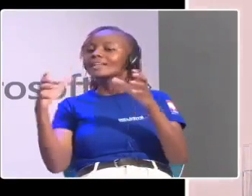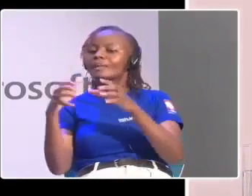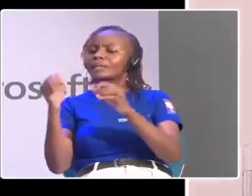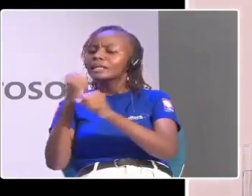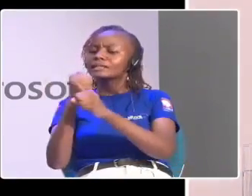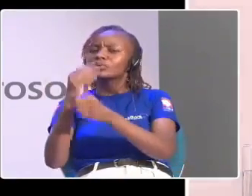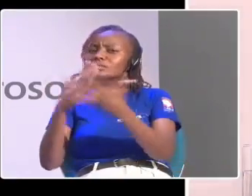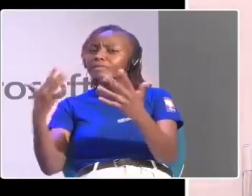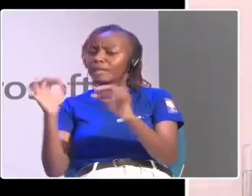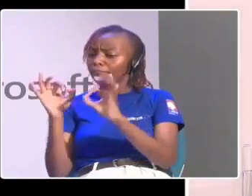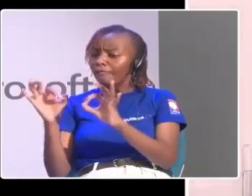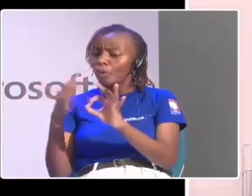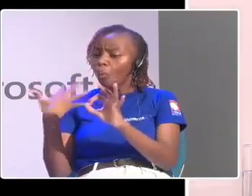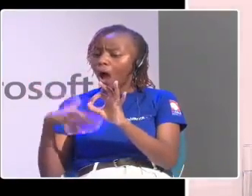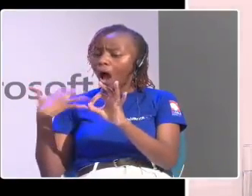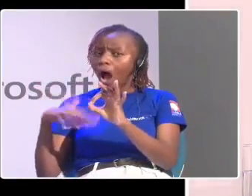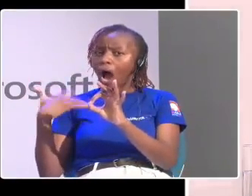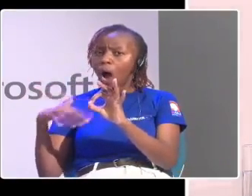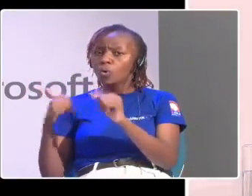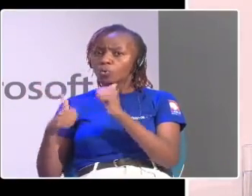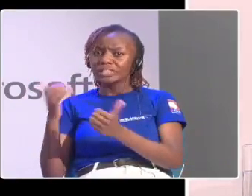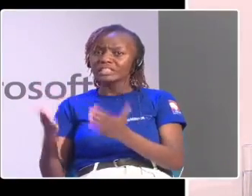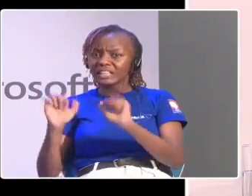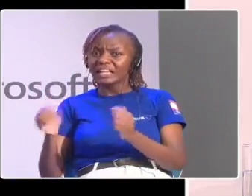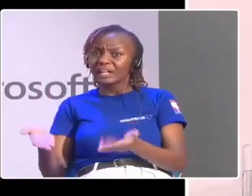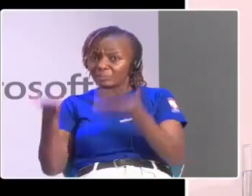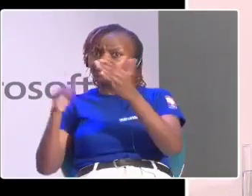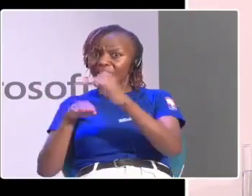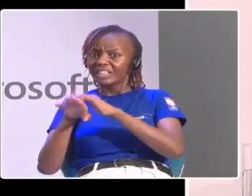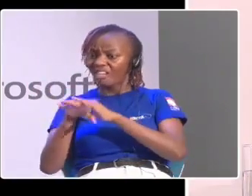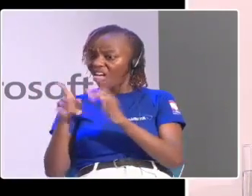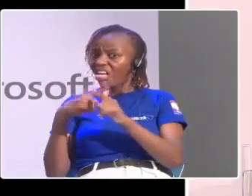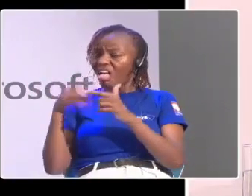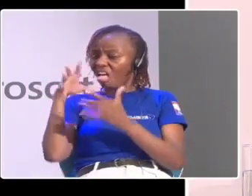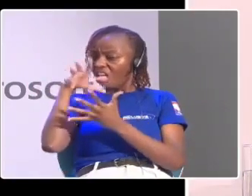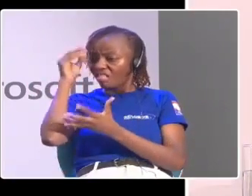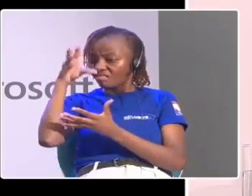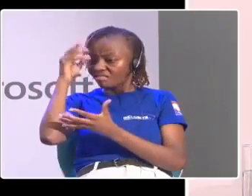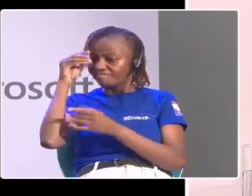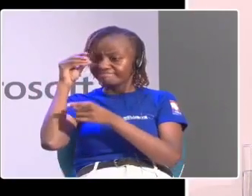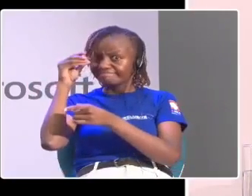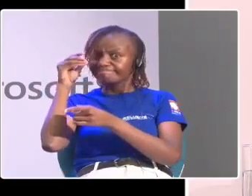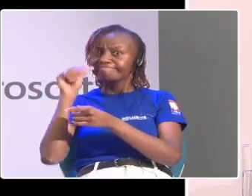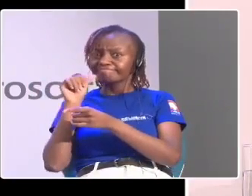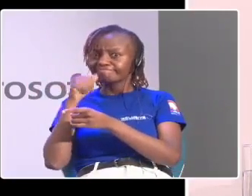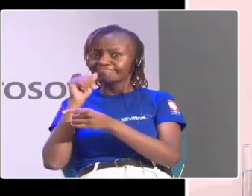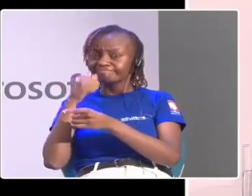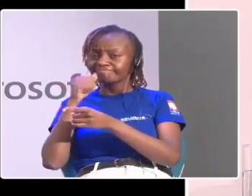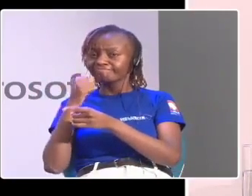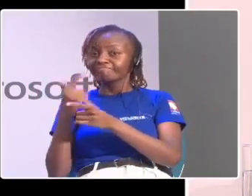something that succeeds, it advances the world of accessibility. We all learn from this. I even like the